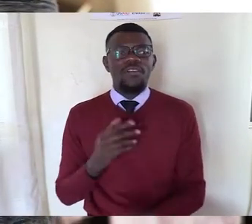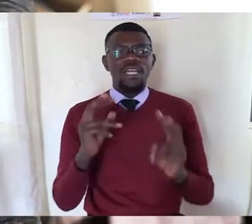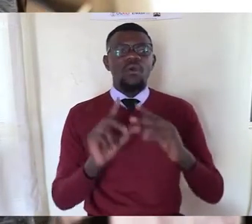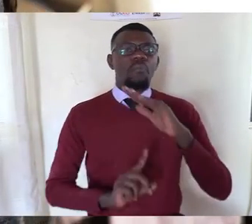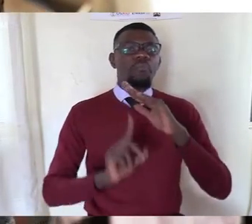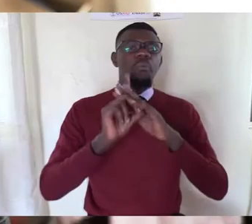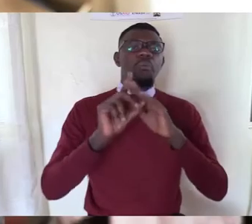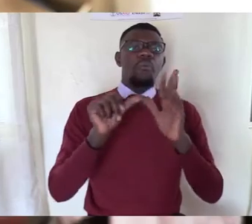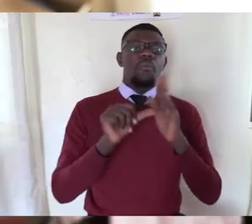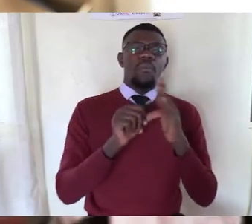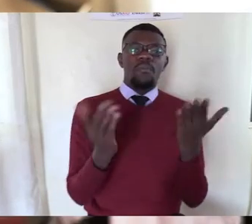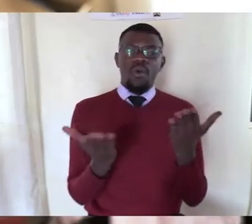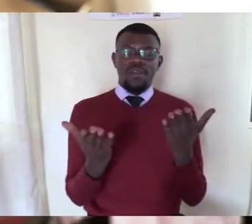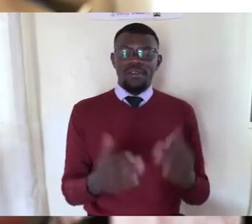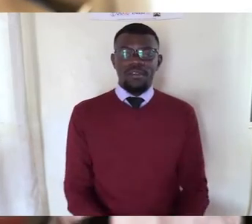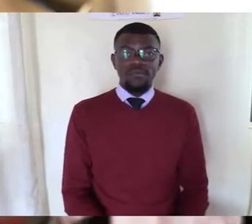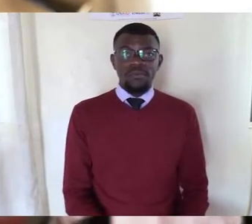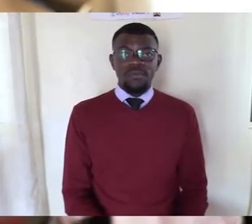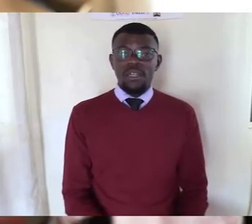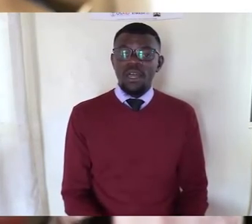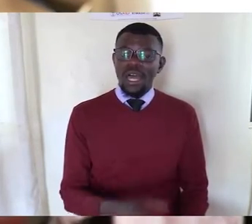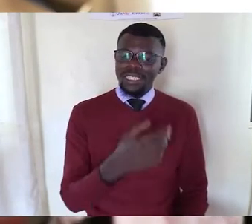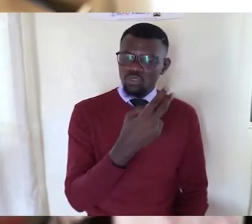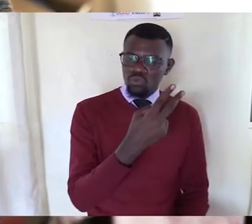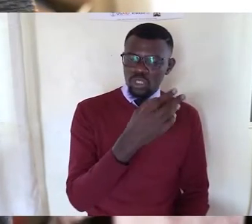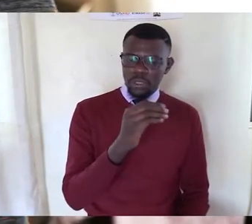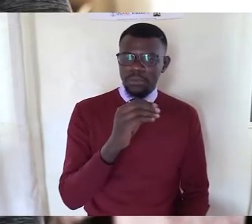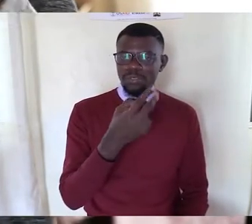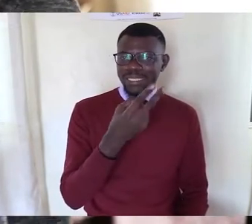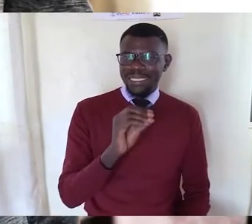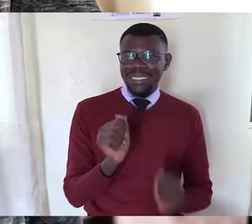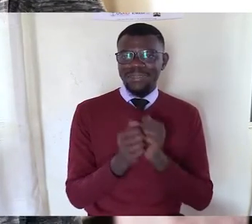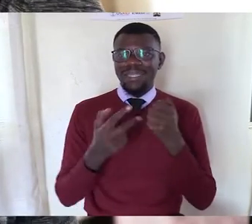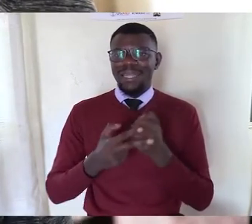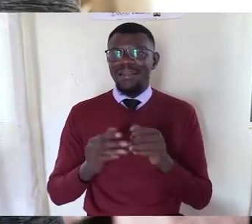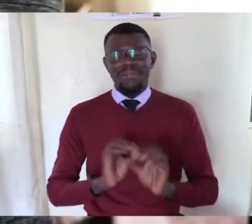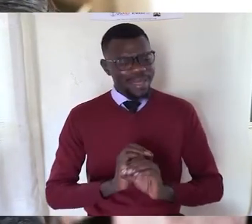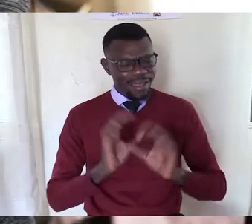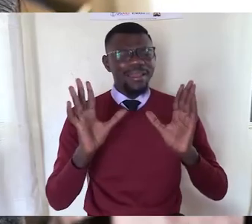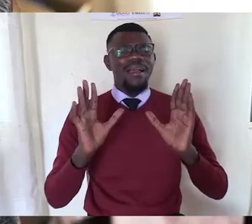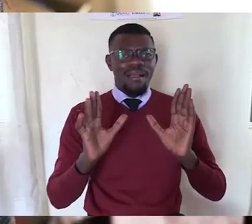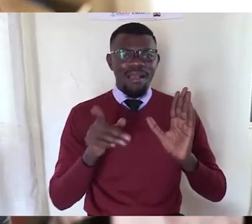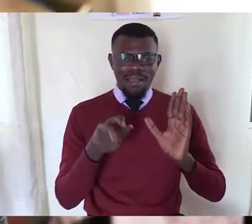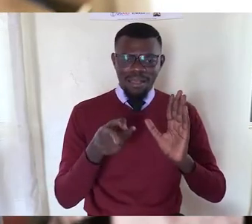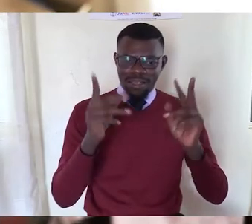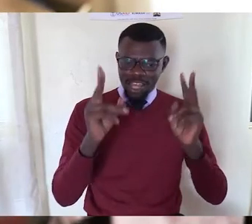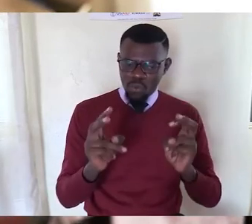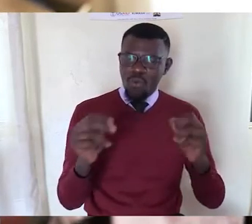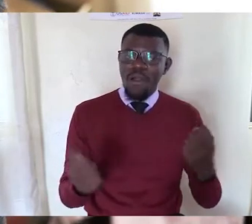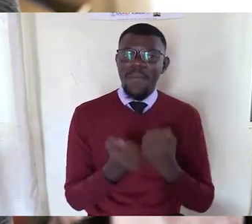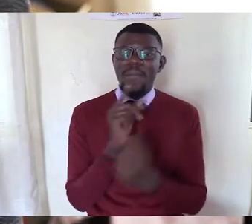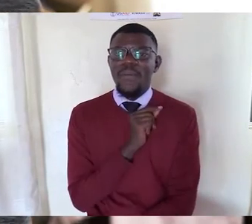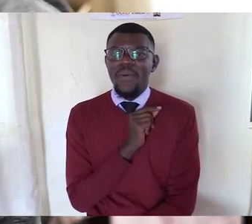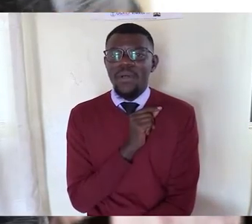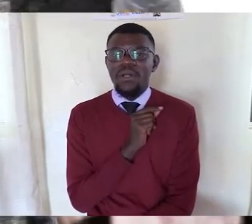took place. And then in 2017, it is clear these issues have taken place. Yeah? So